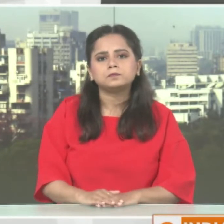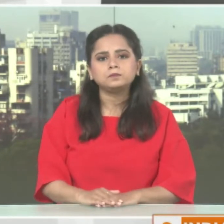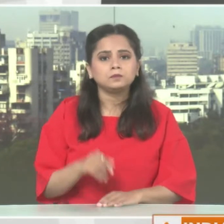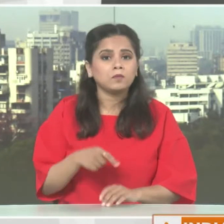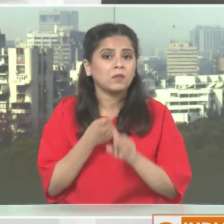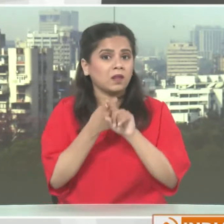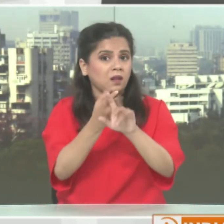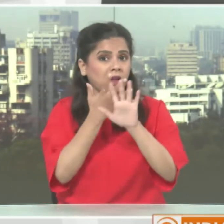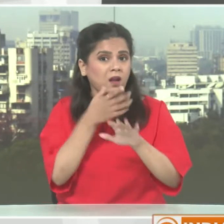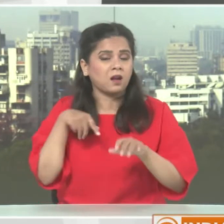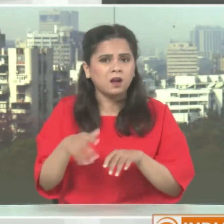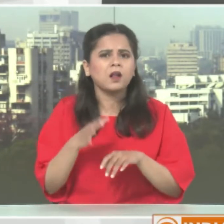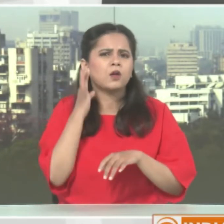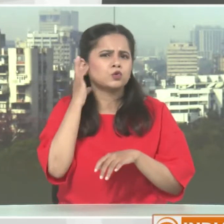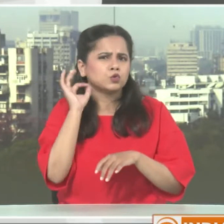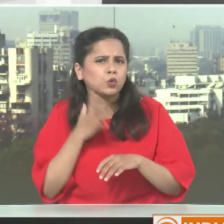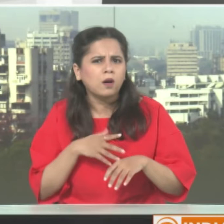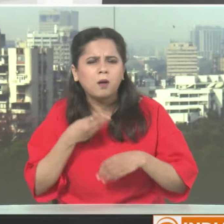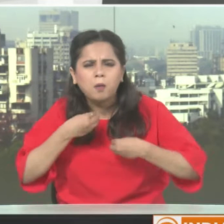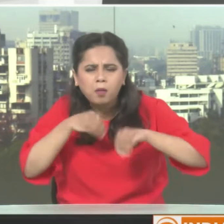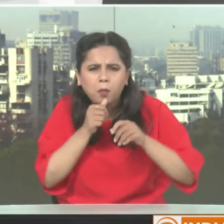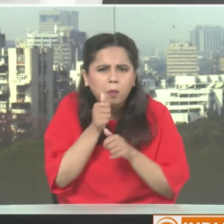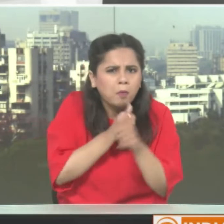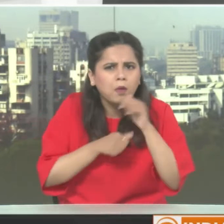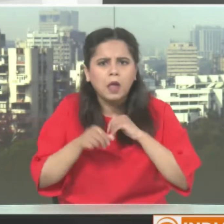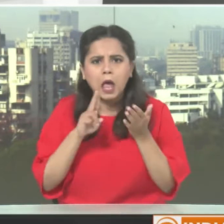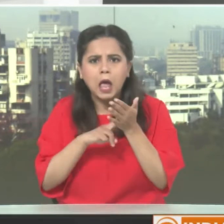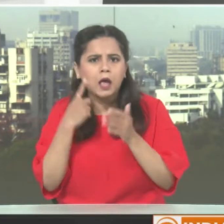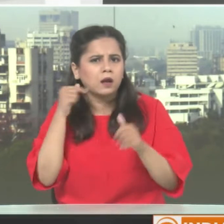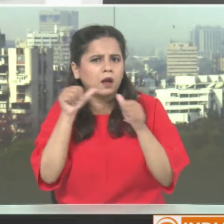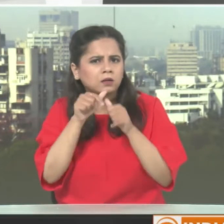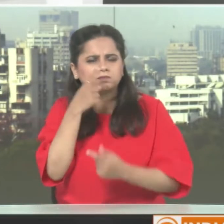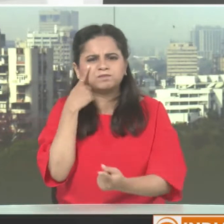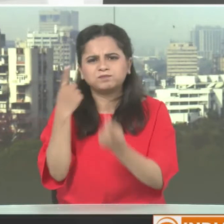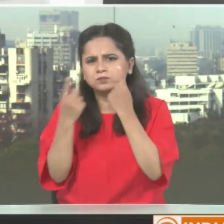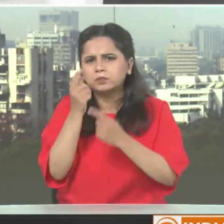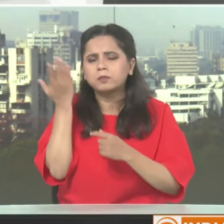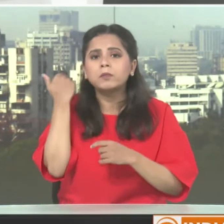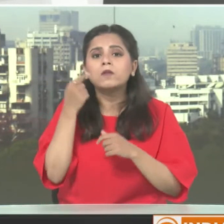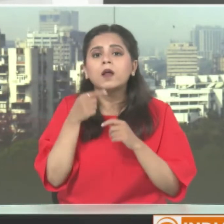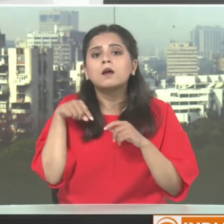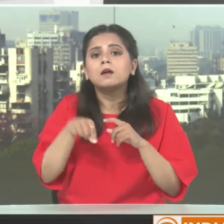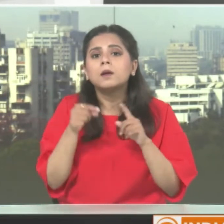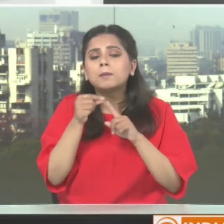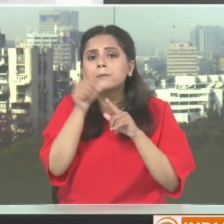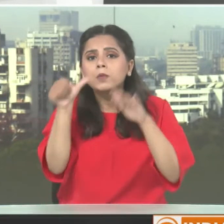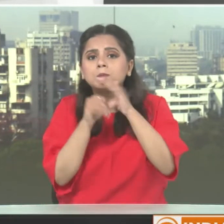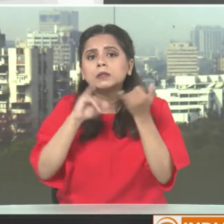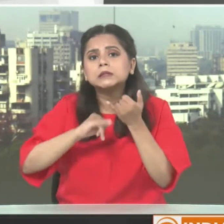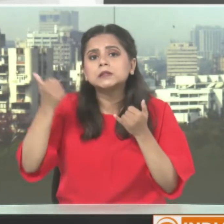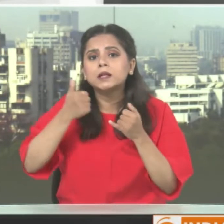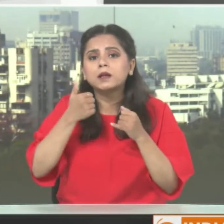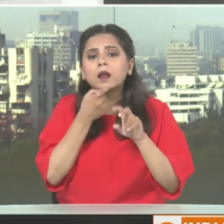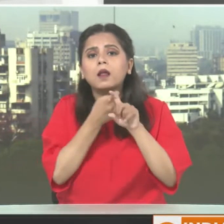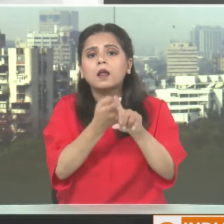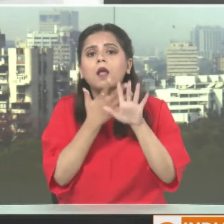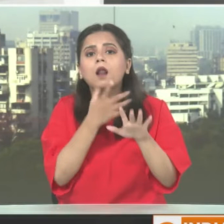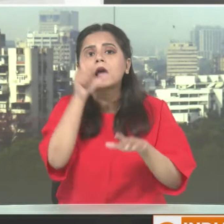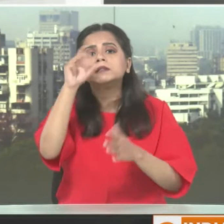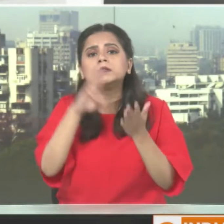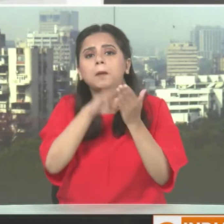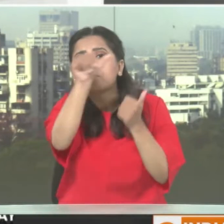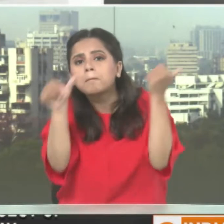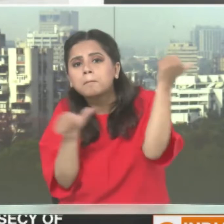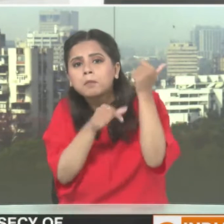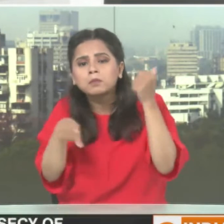And in the Kerala gold smuggling case, the NIA interrogated the former principal secretary of the Kerala Chief Minister M. Shivashankar